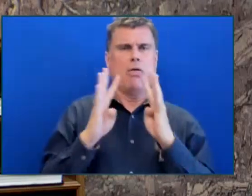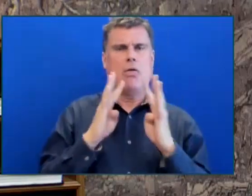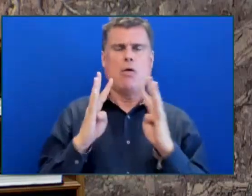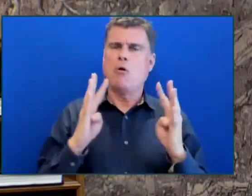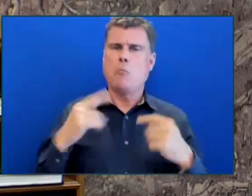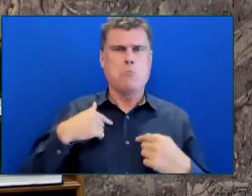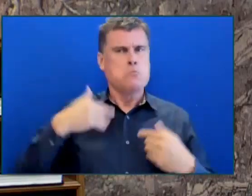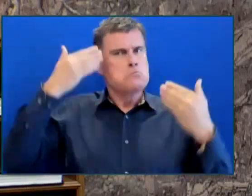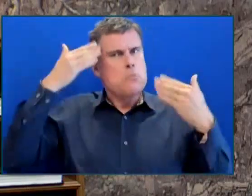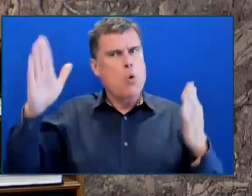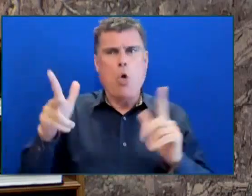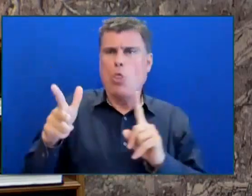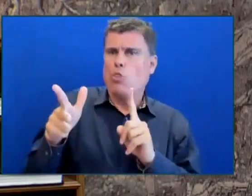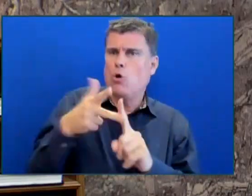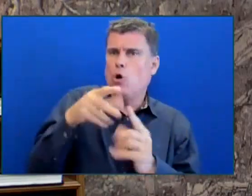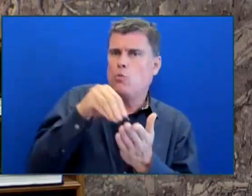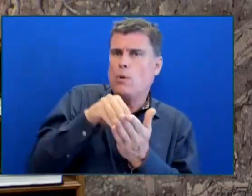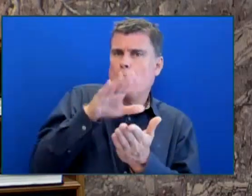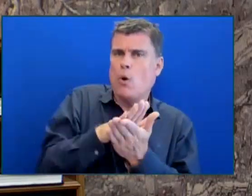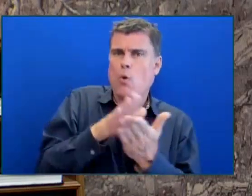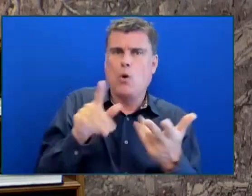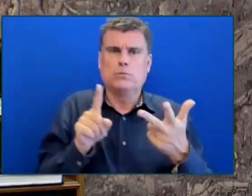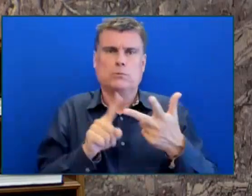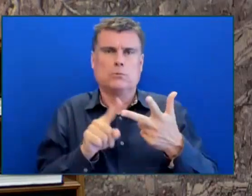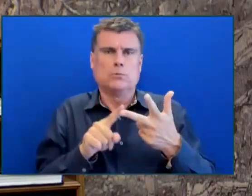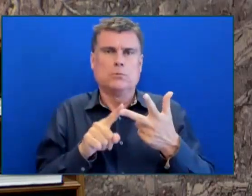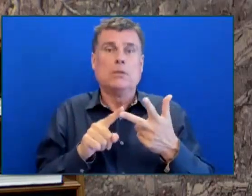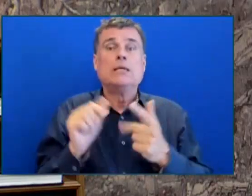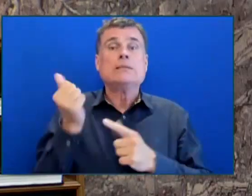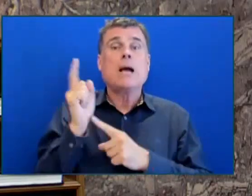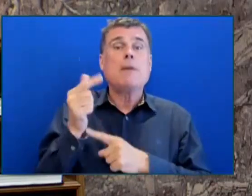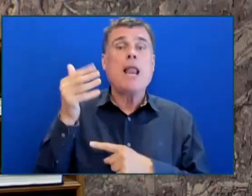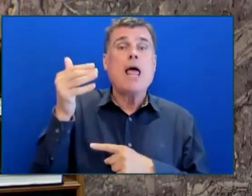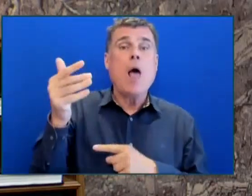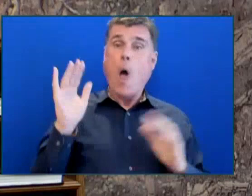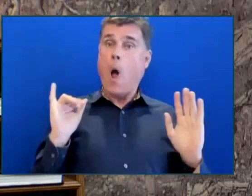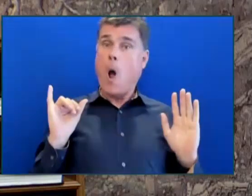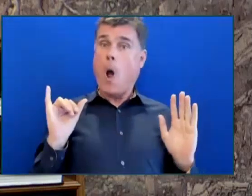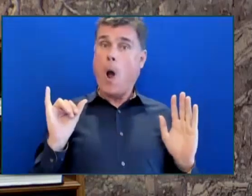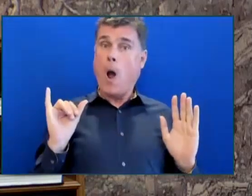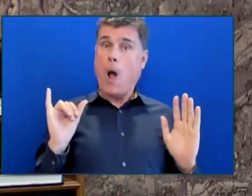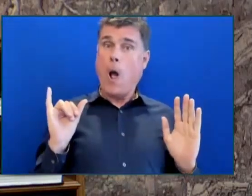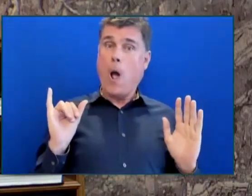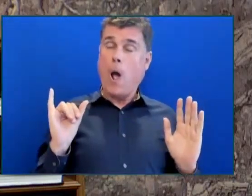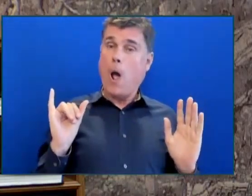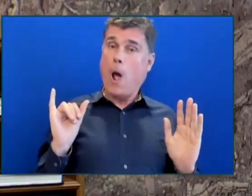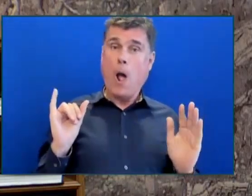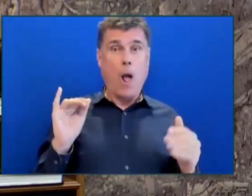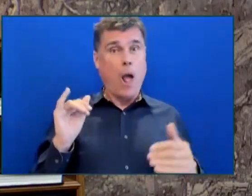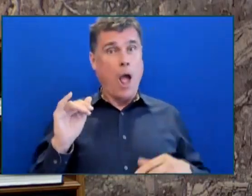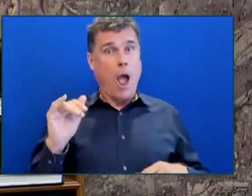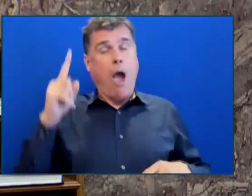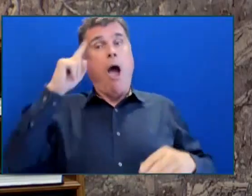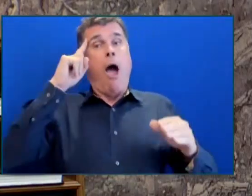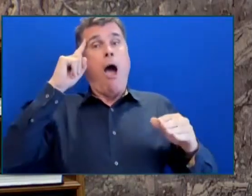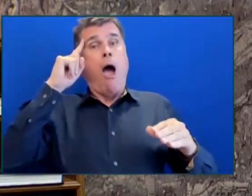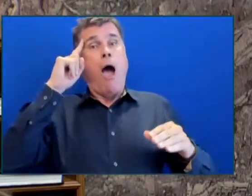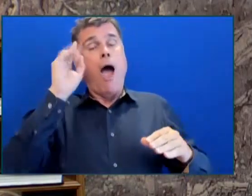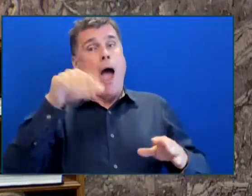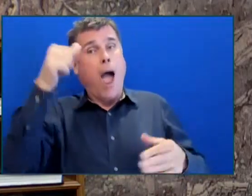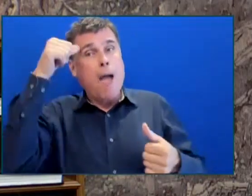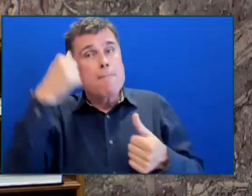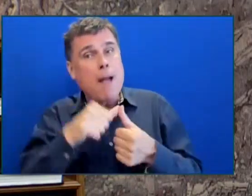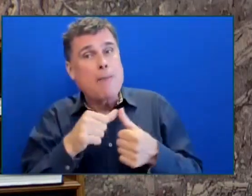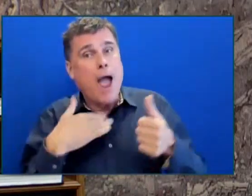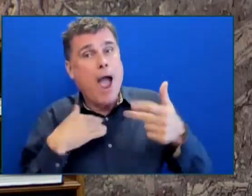minutes later, a miracle. His memory was refreshed. Isn't that remarkable? Usually it takes the Premier